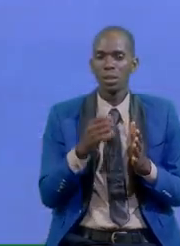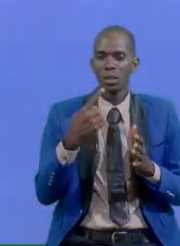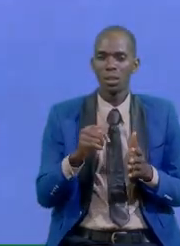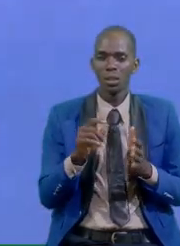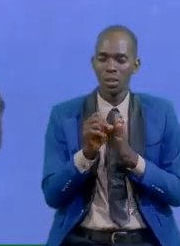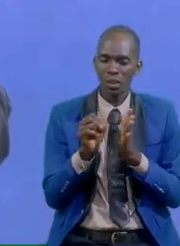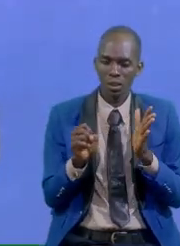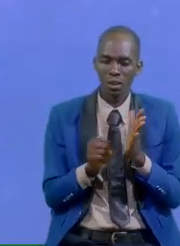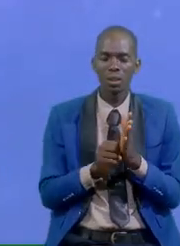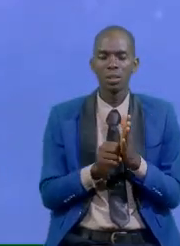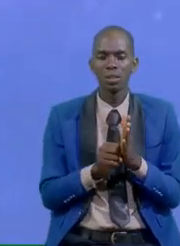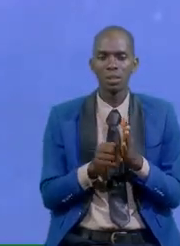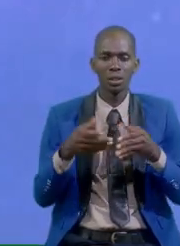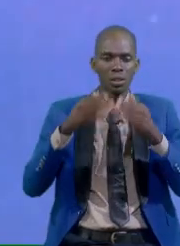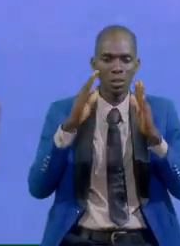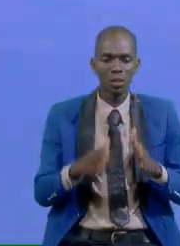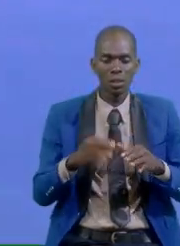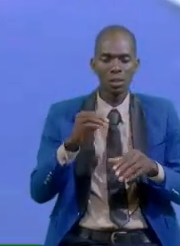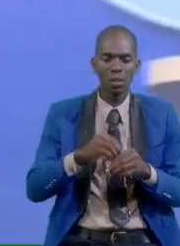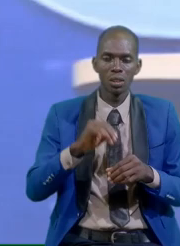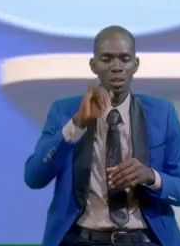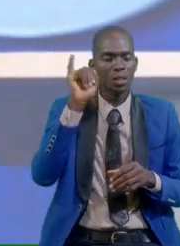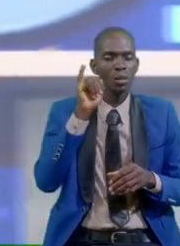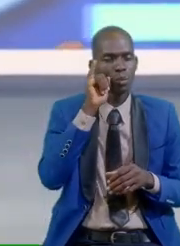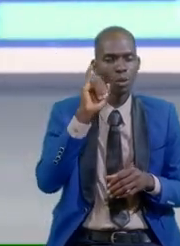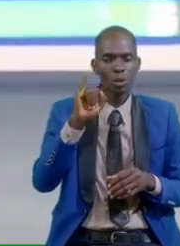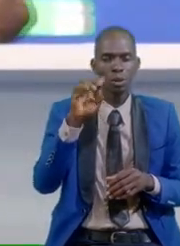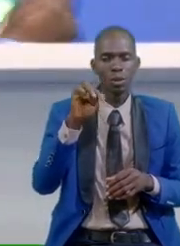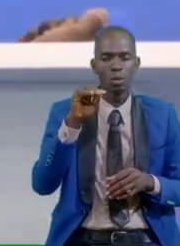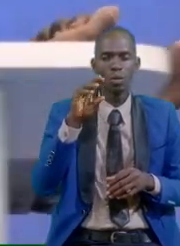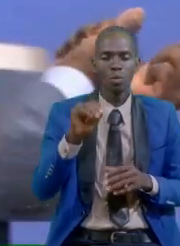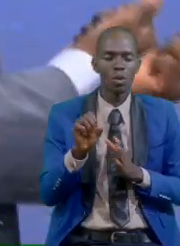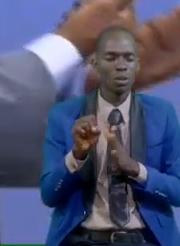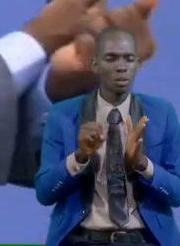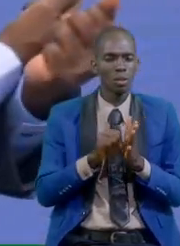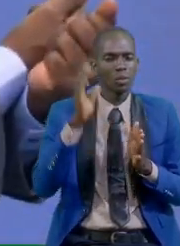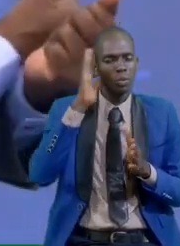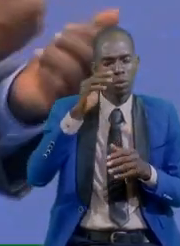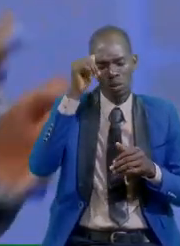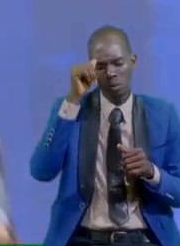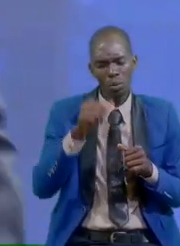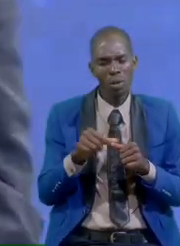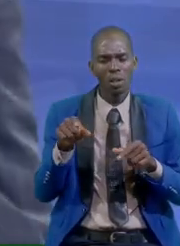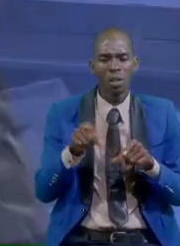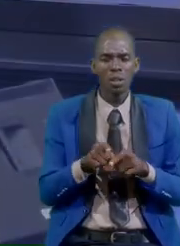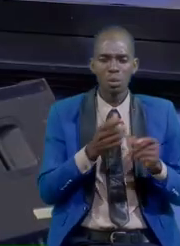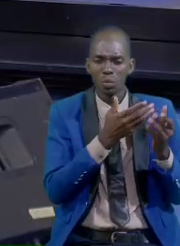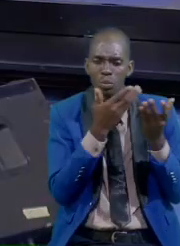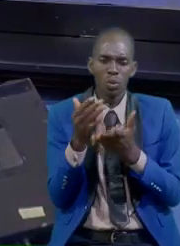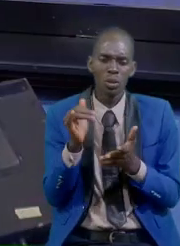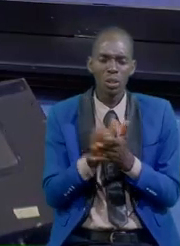in Imo State now. He will remember. And as they brought that person, all changed